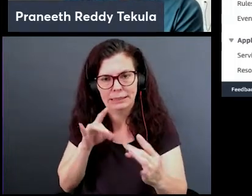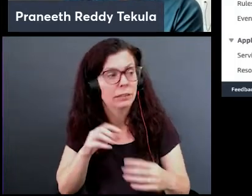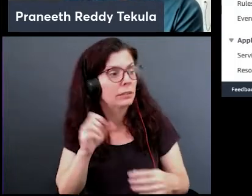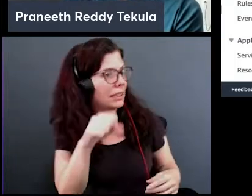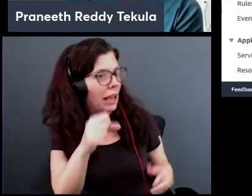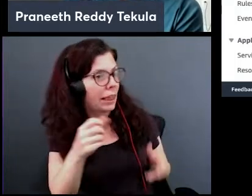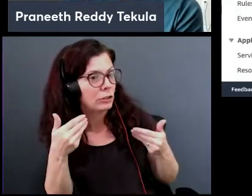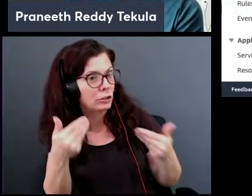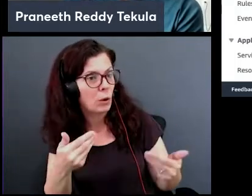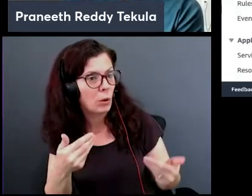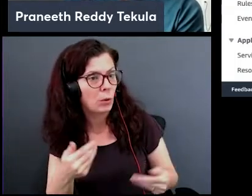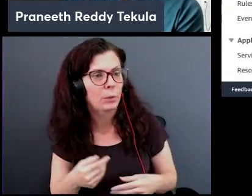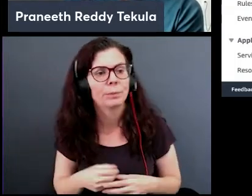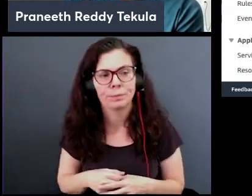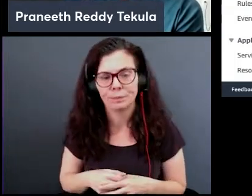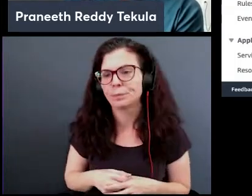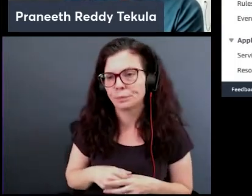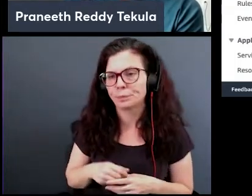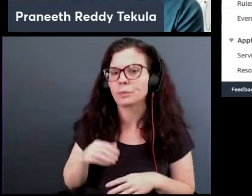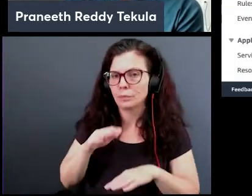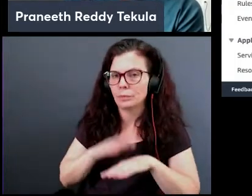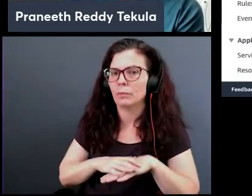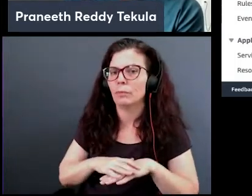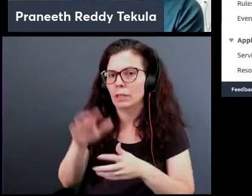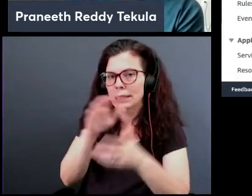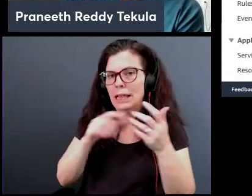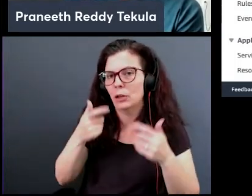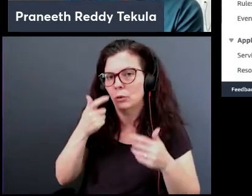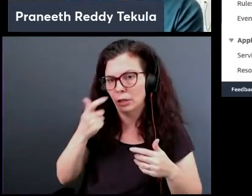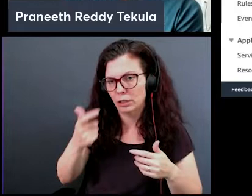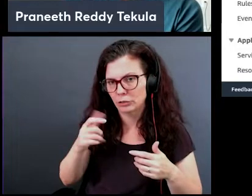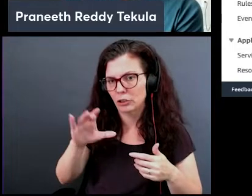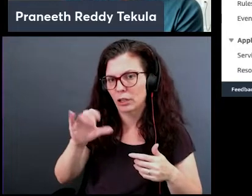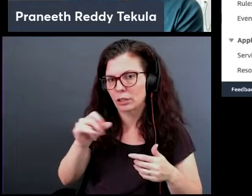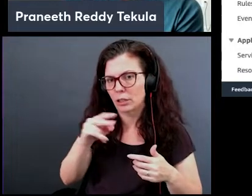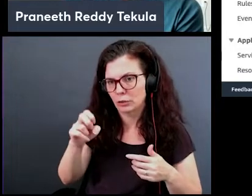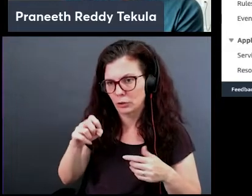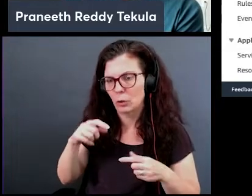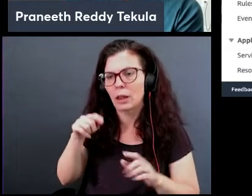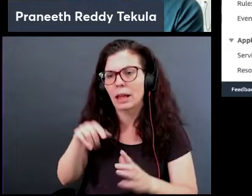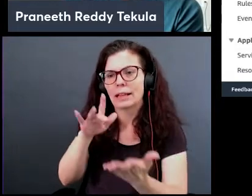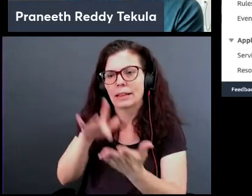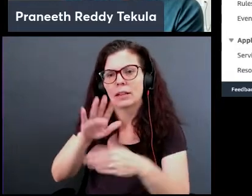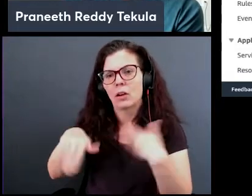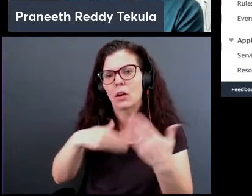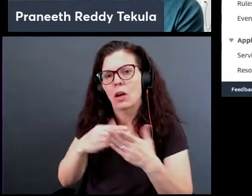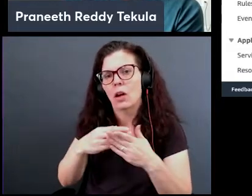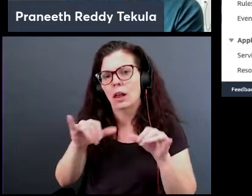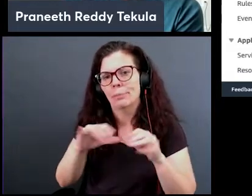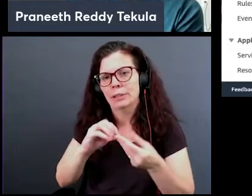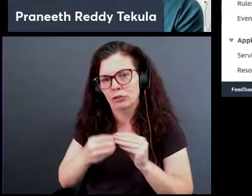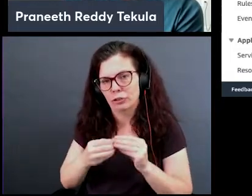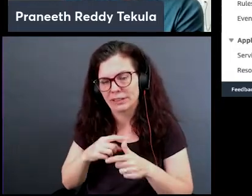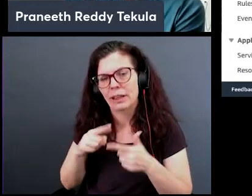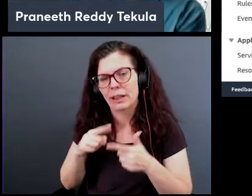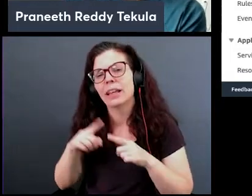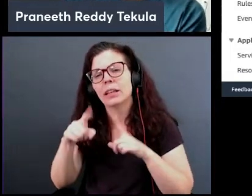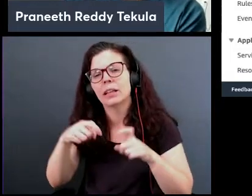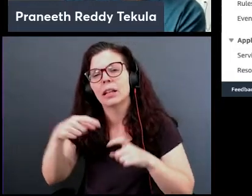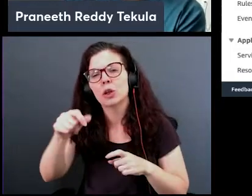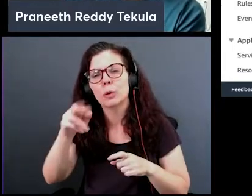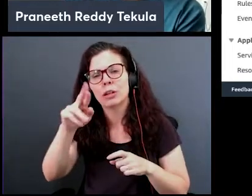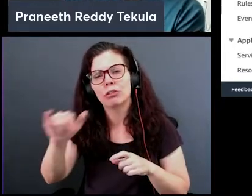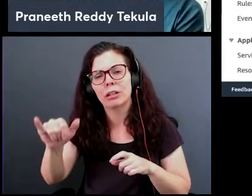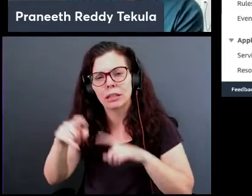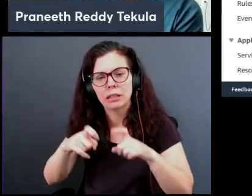Yep. So on the CloudWatch console, I clicked on all metrics, and then the query tab here is about what